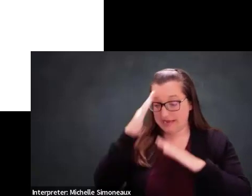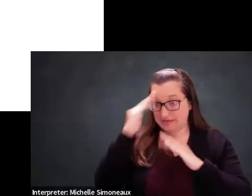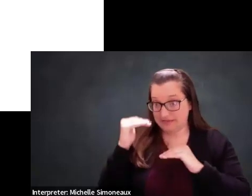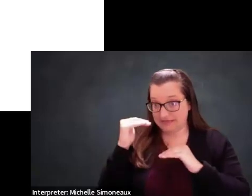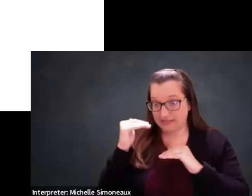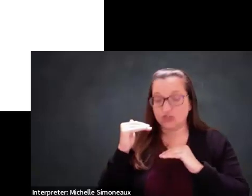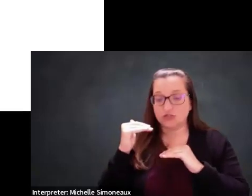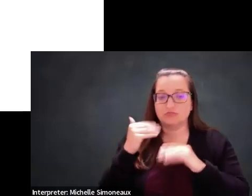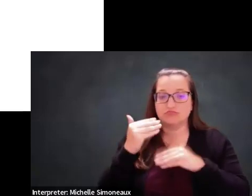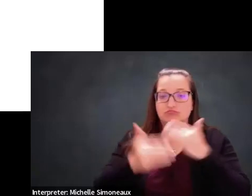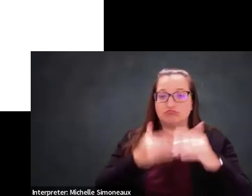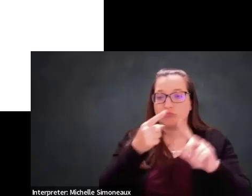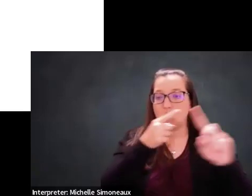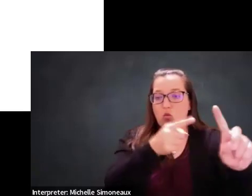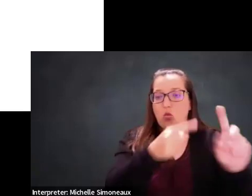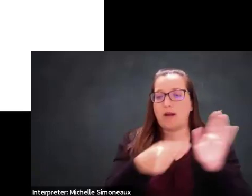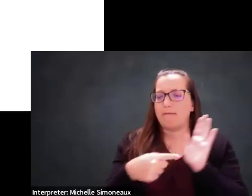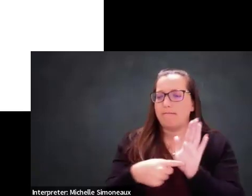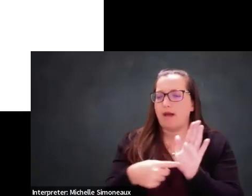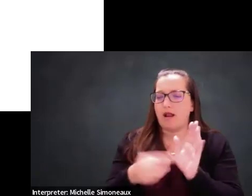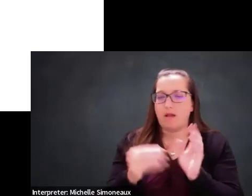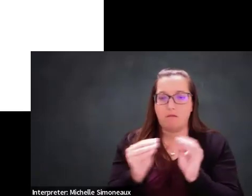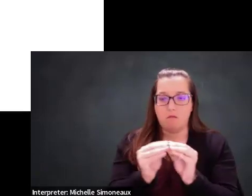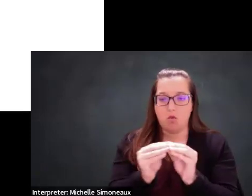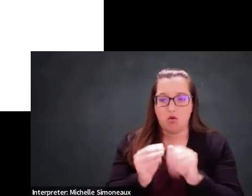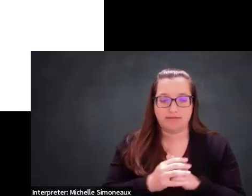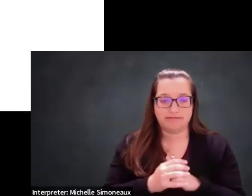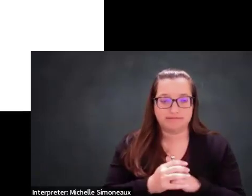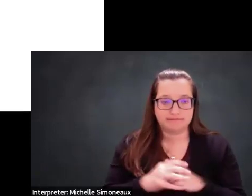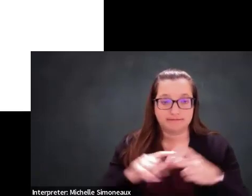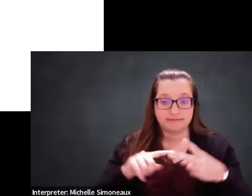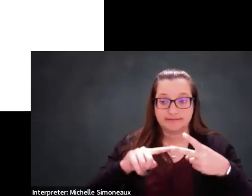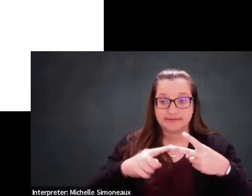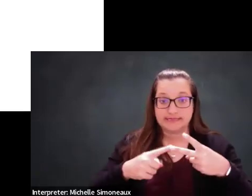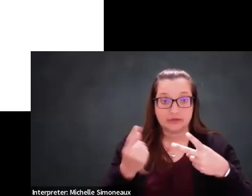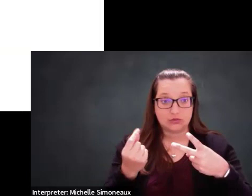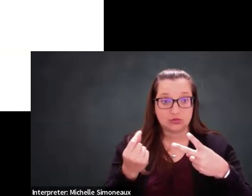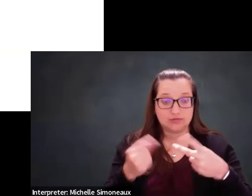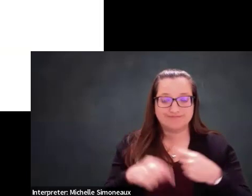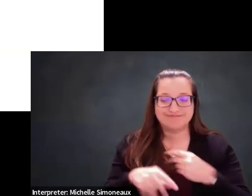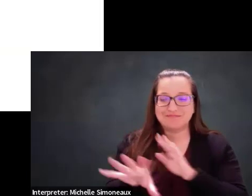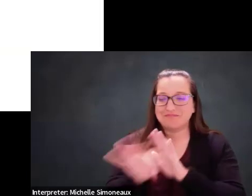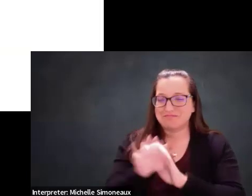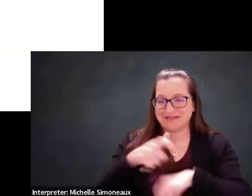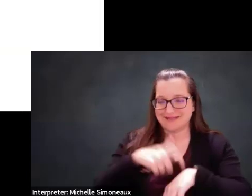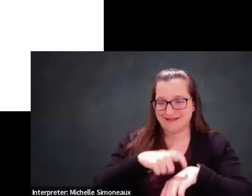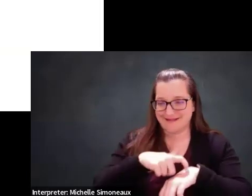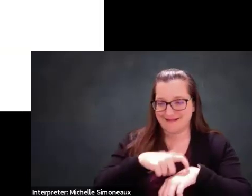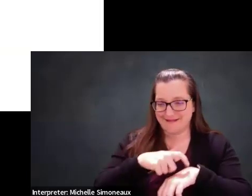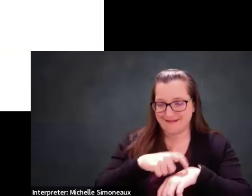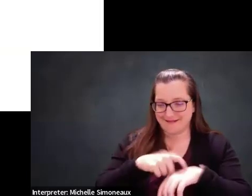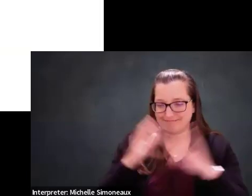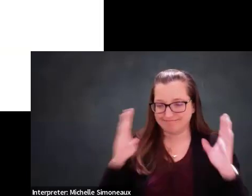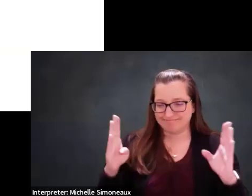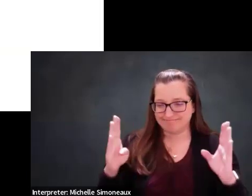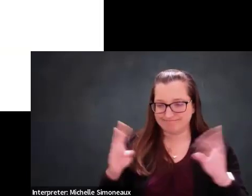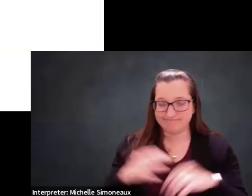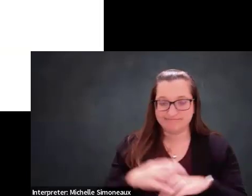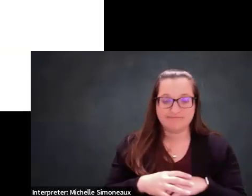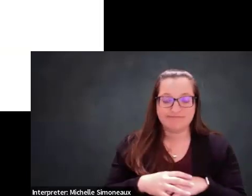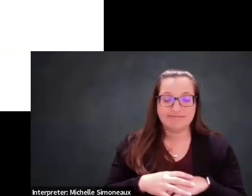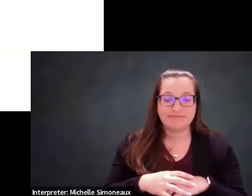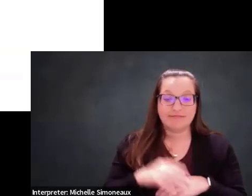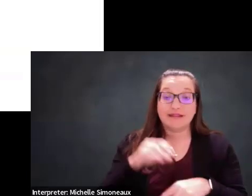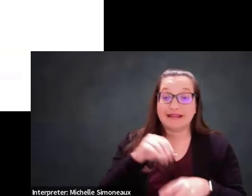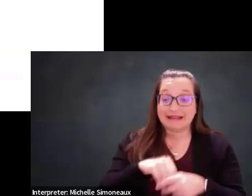forward towards the goal of modeling more. So step two is pick a time. So in the AAC world,